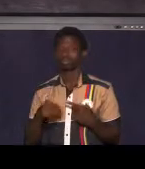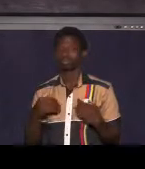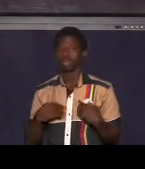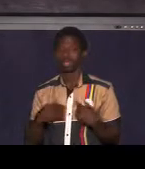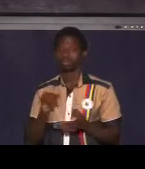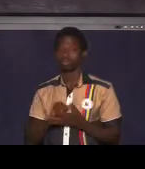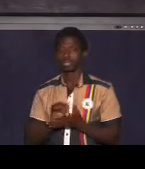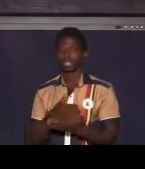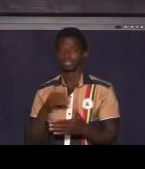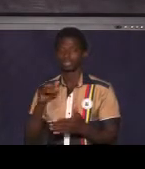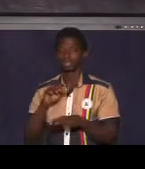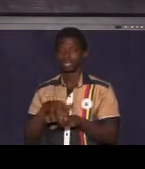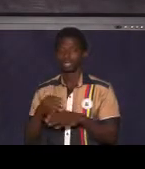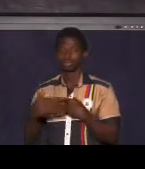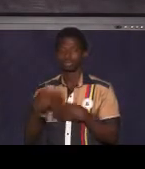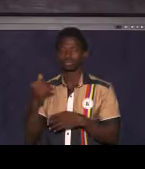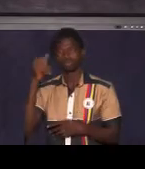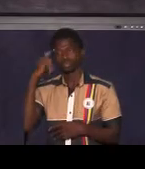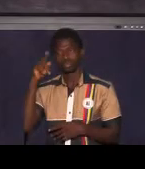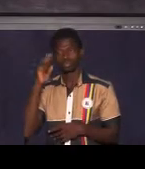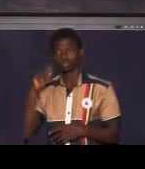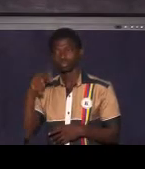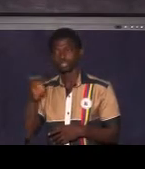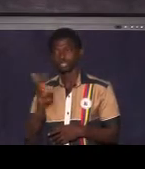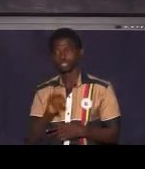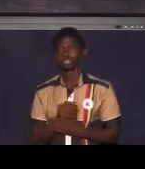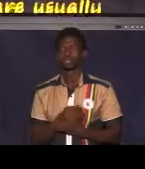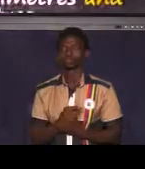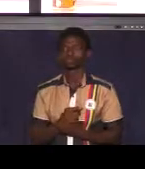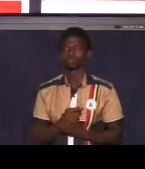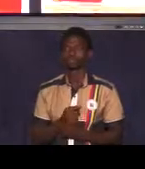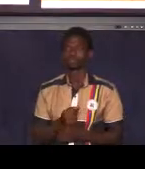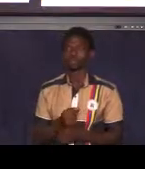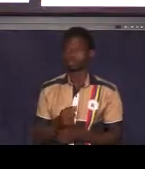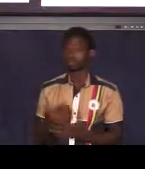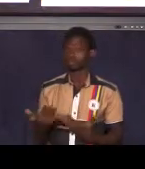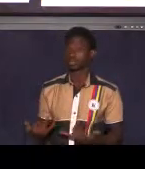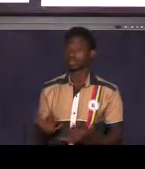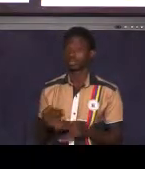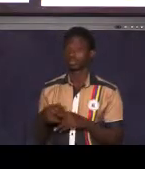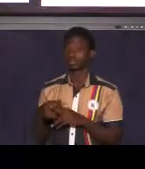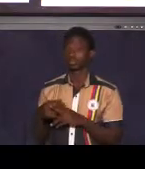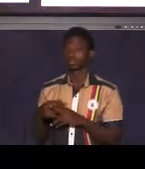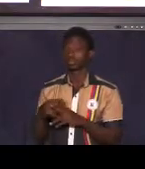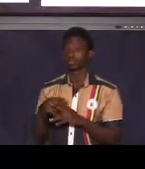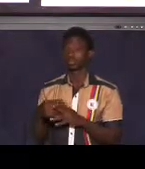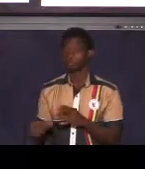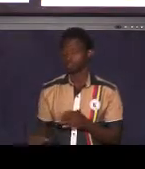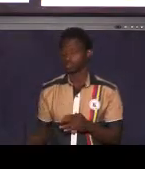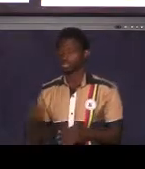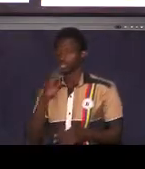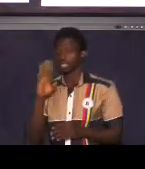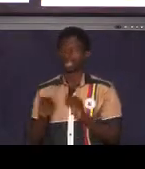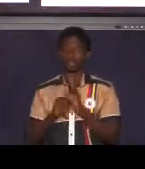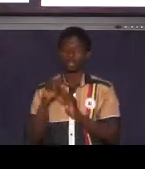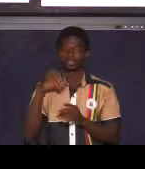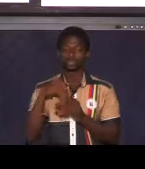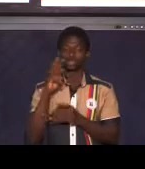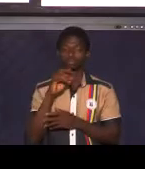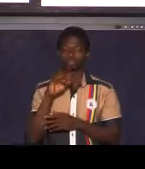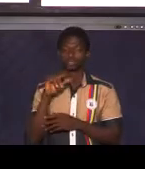the back of your mind, because you're going to need it when you start working with conversions. Now, short objects, of course, are measured